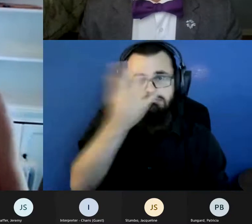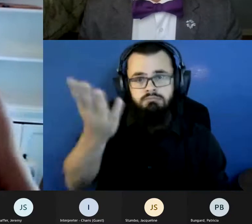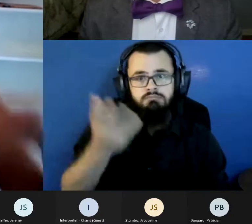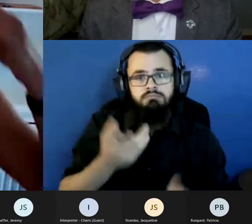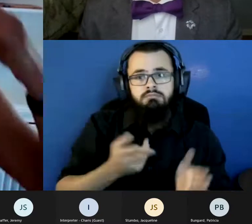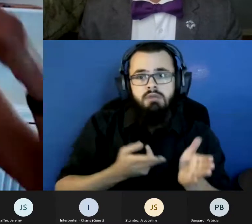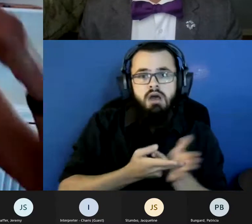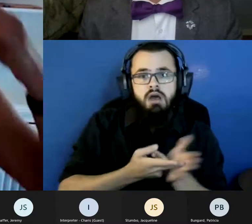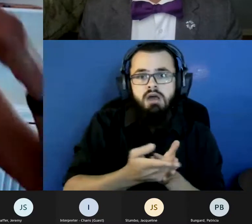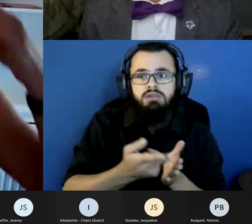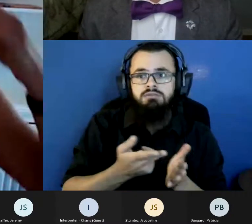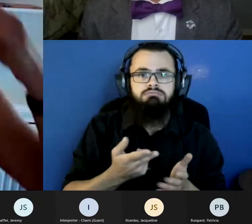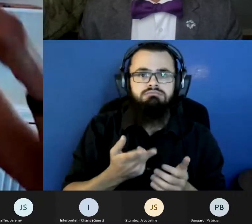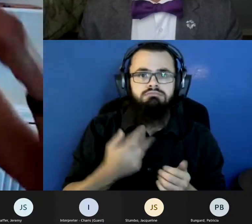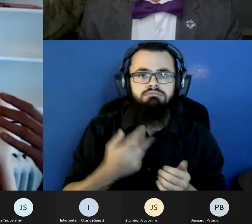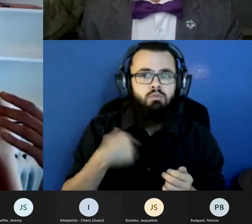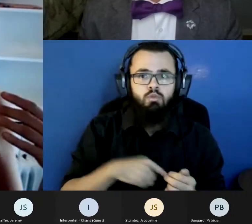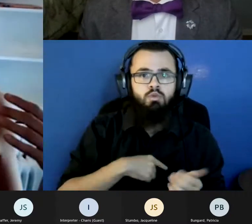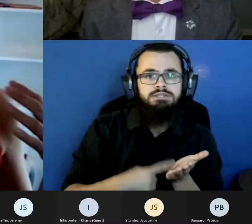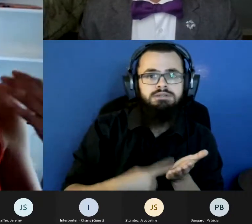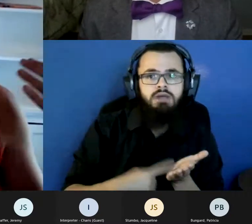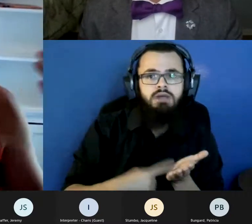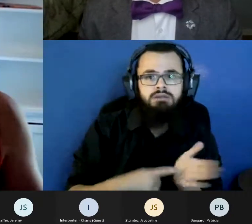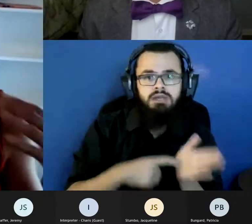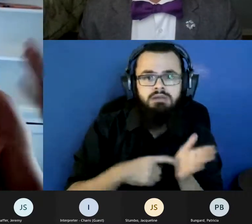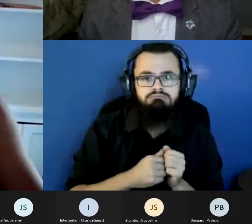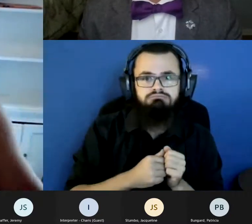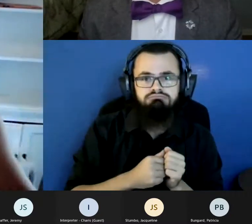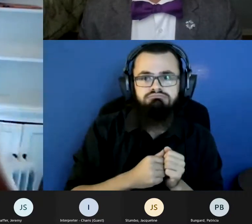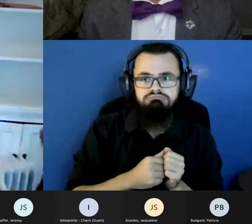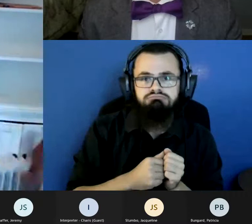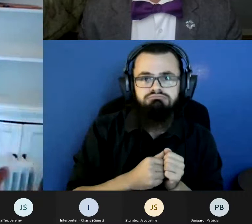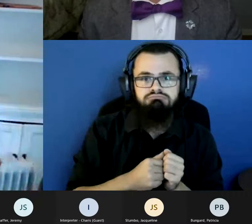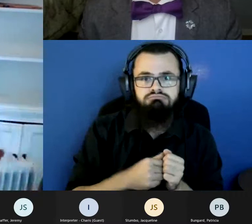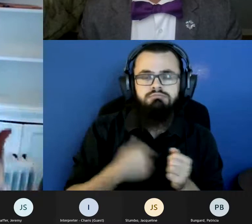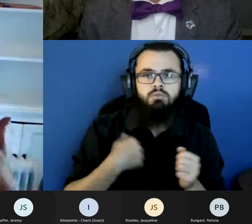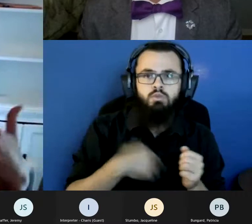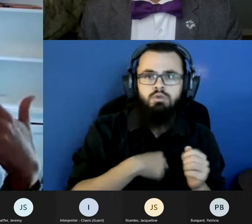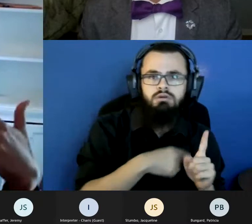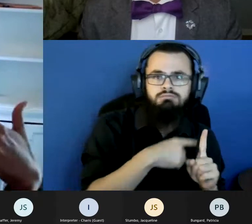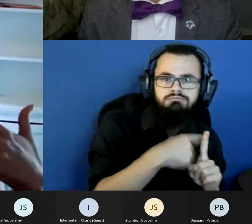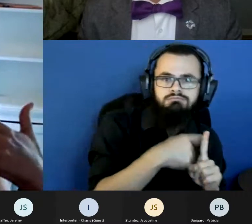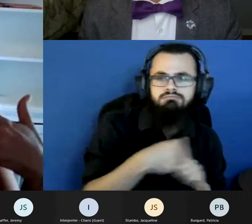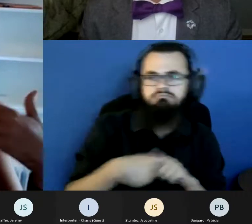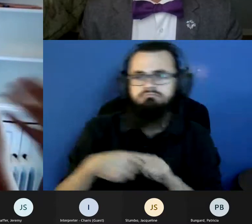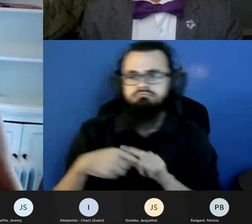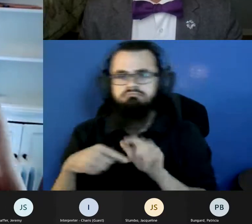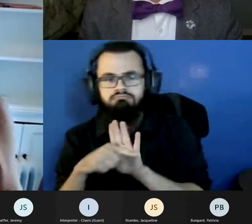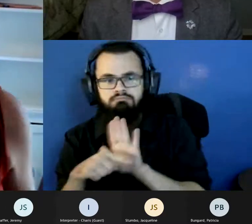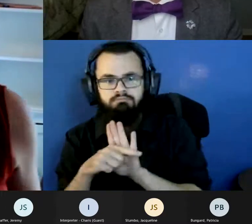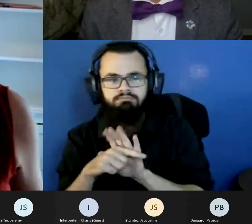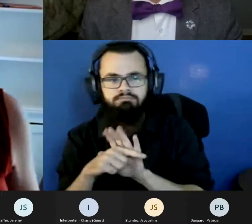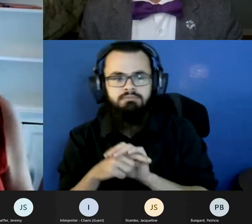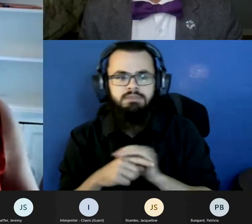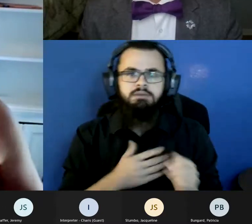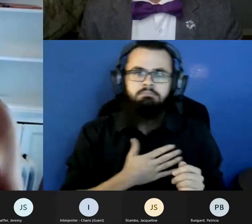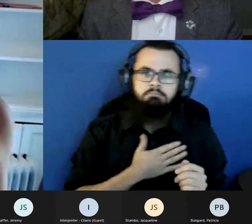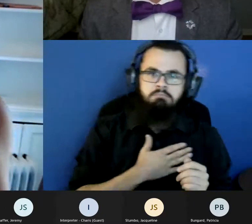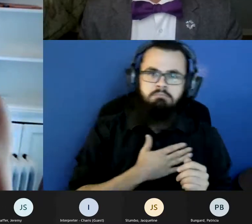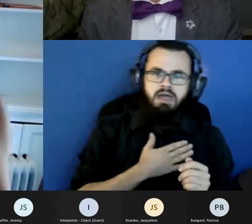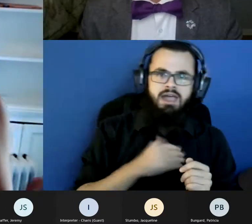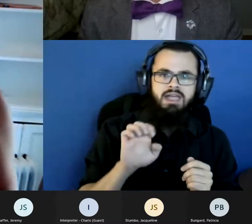cons. Sort of, you know, my epi self is saying to me, we just need to